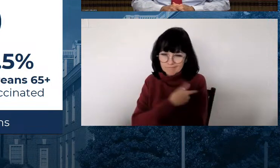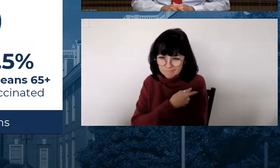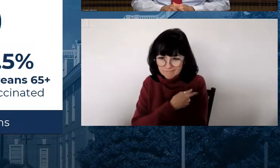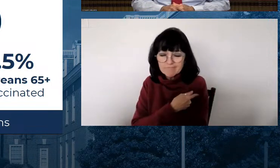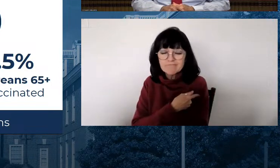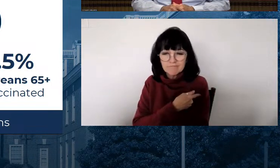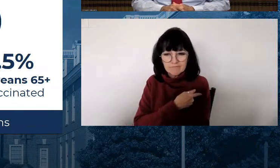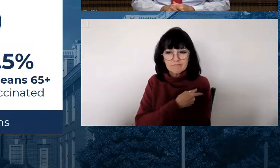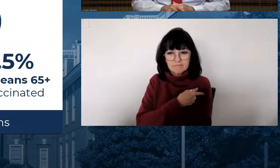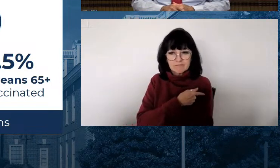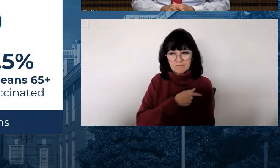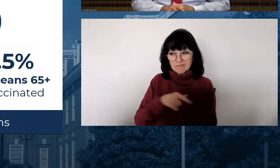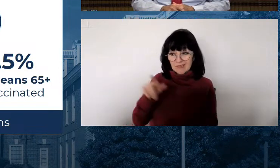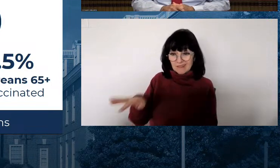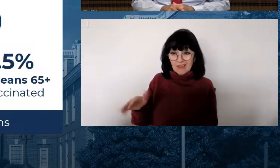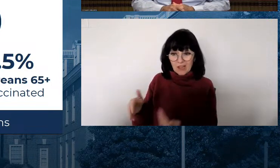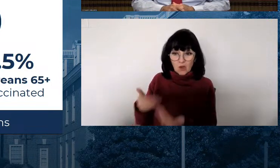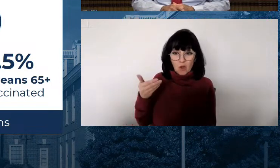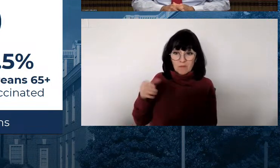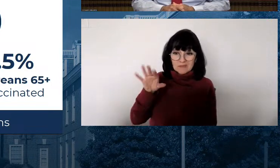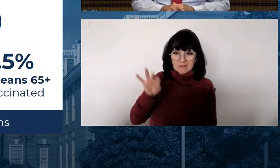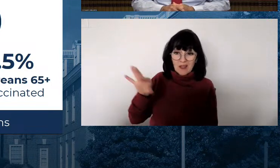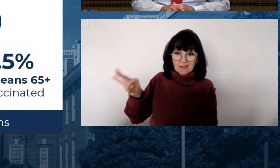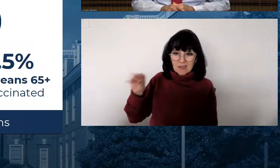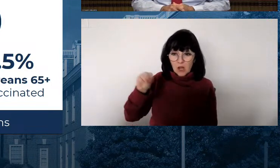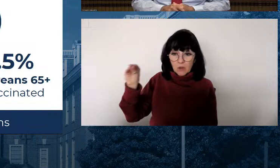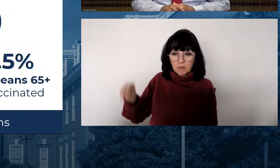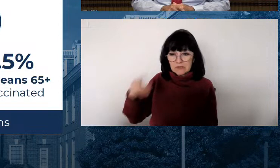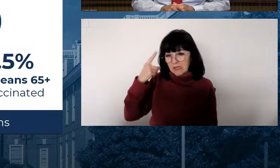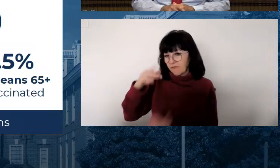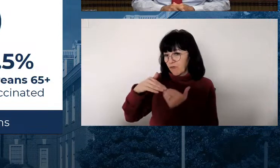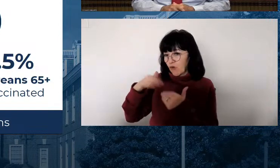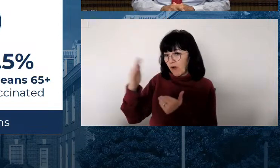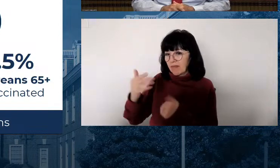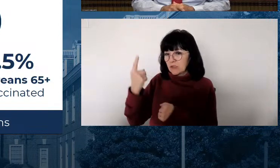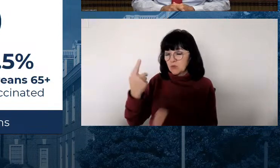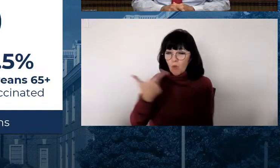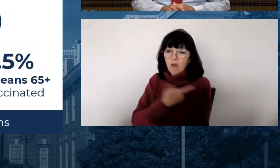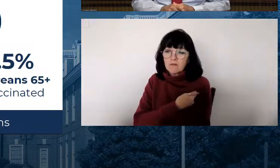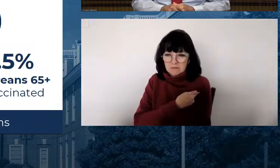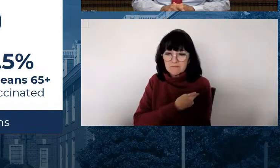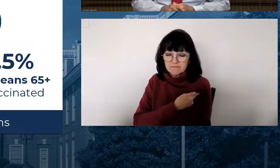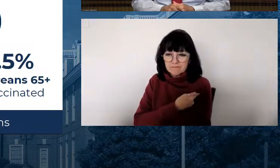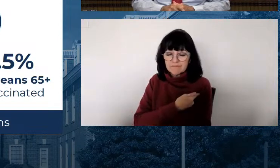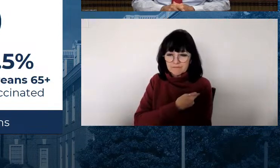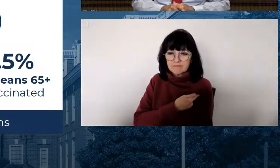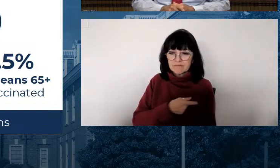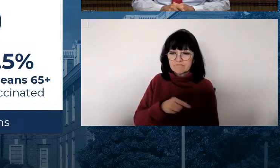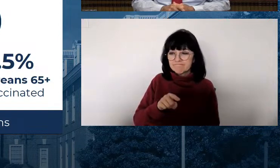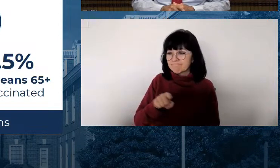the number is almost 99% for at least one dose, and some considerable number